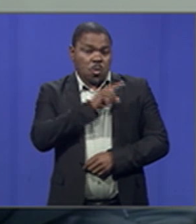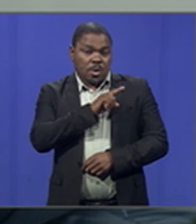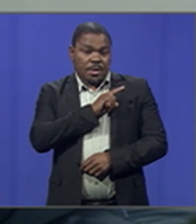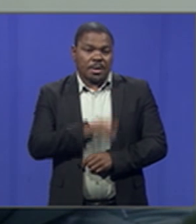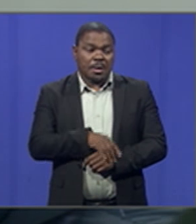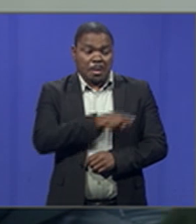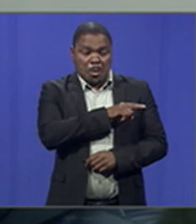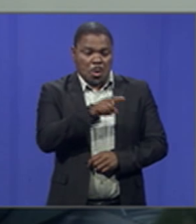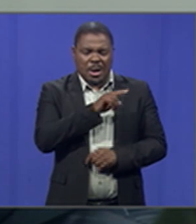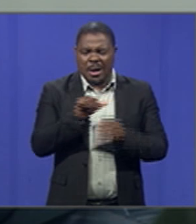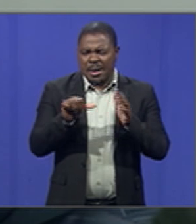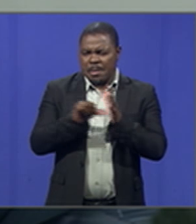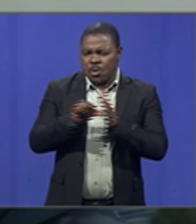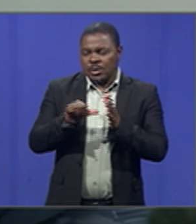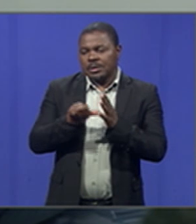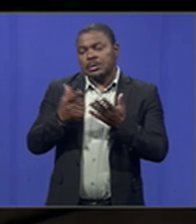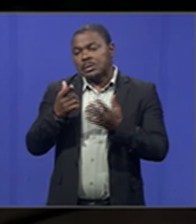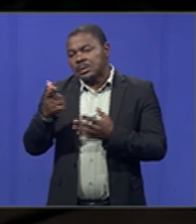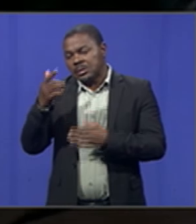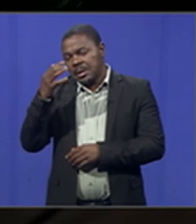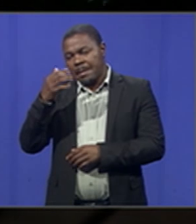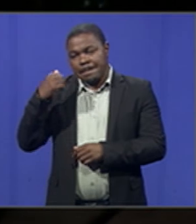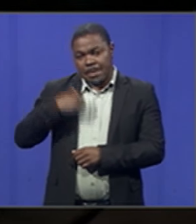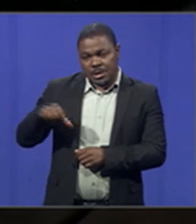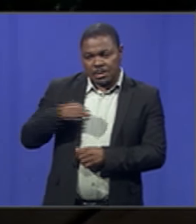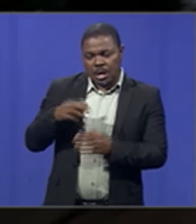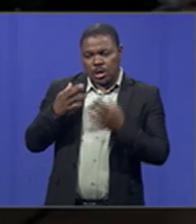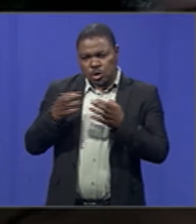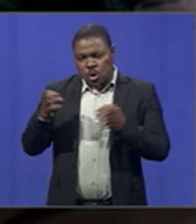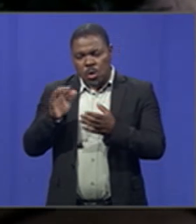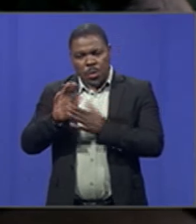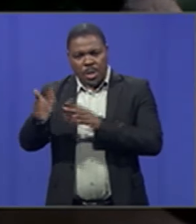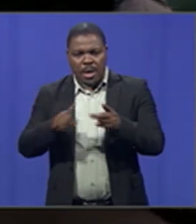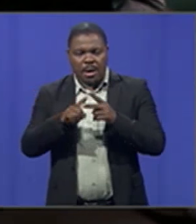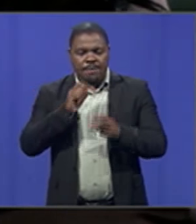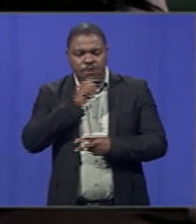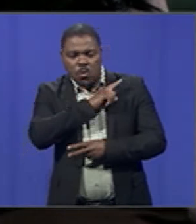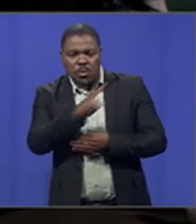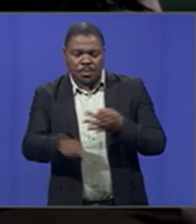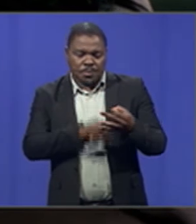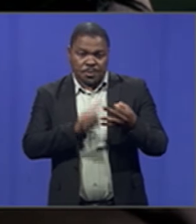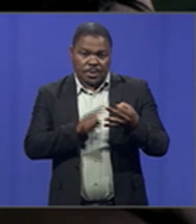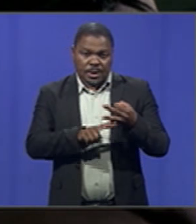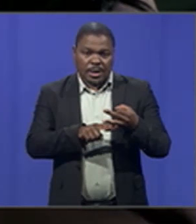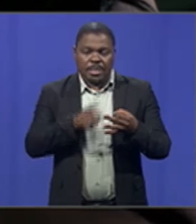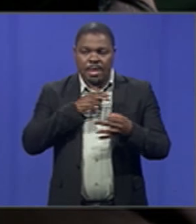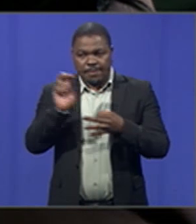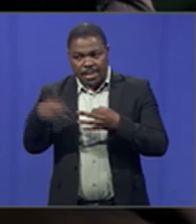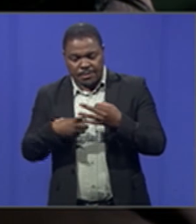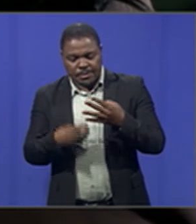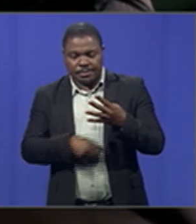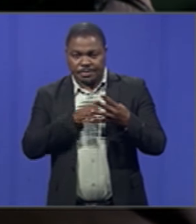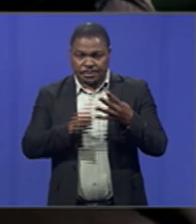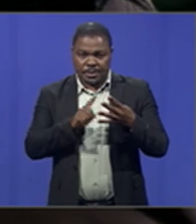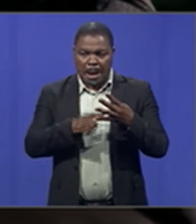with essential infrastructure, the second one being that of fraud, the third one being that of theft,